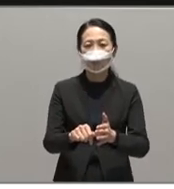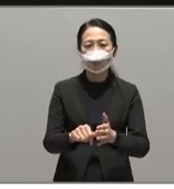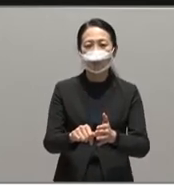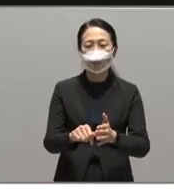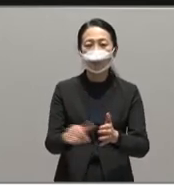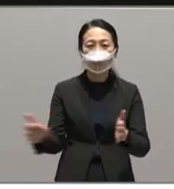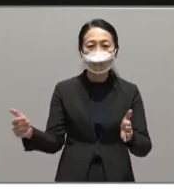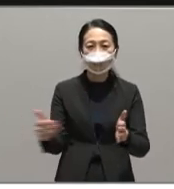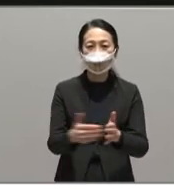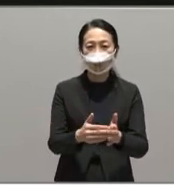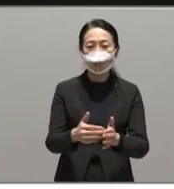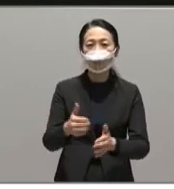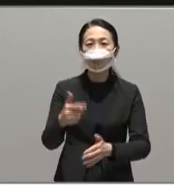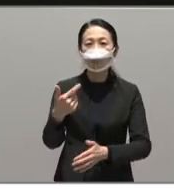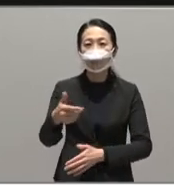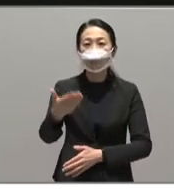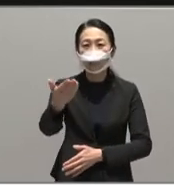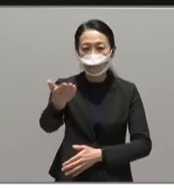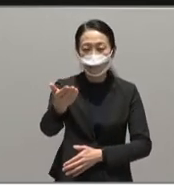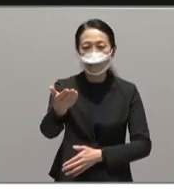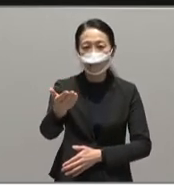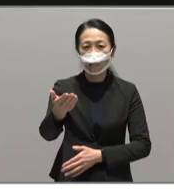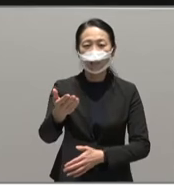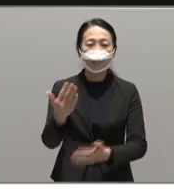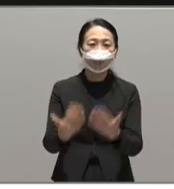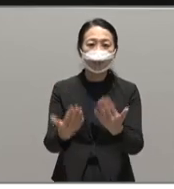suffering from COVID-19. Everybody's under stress.